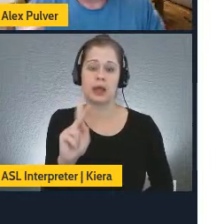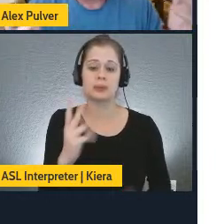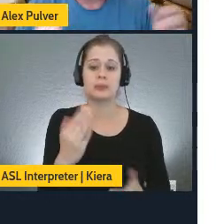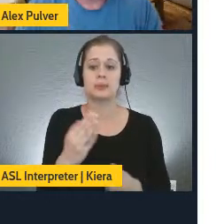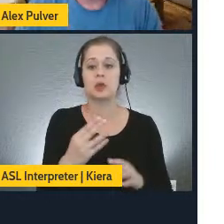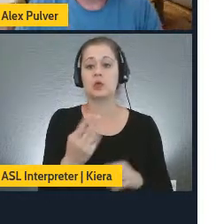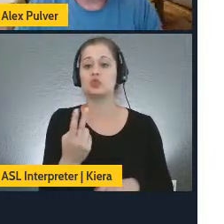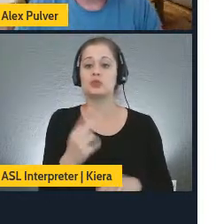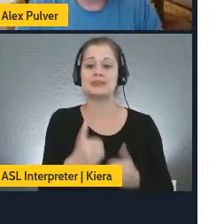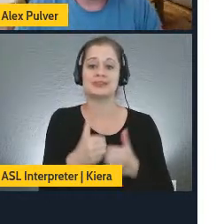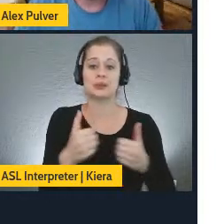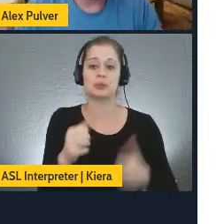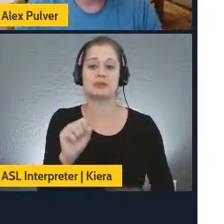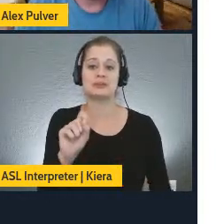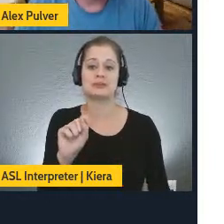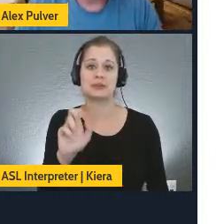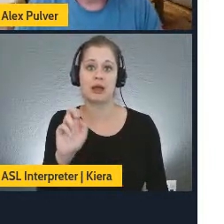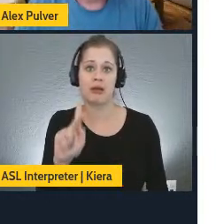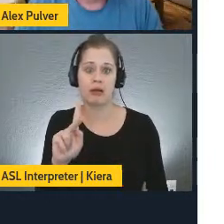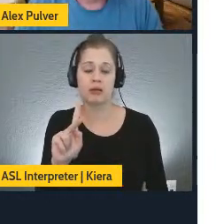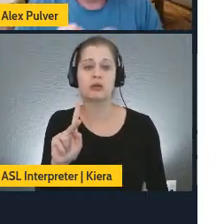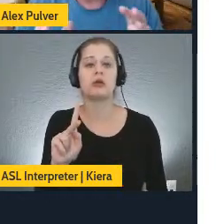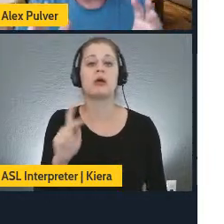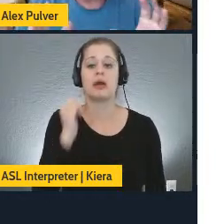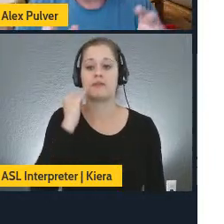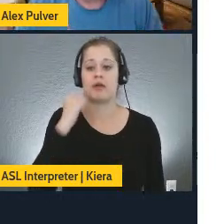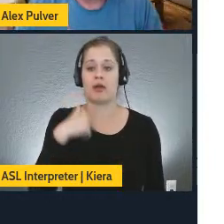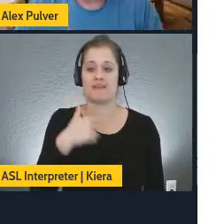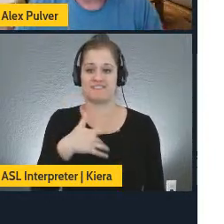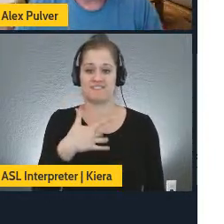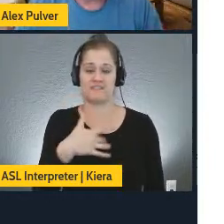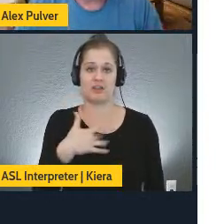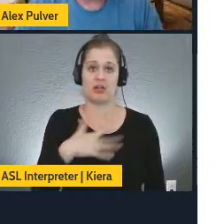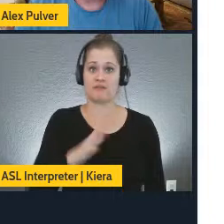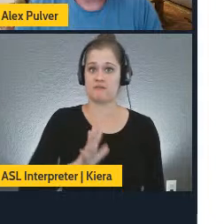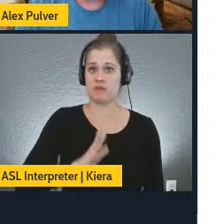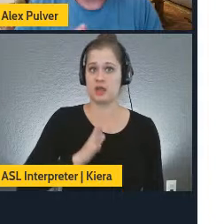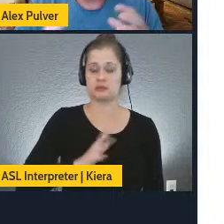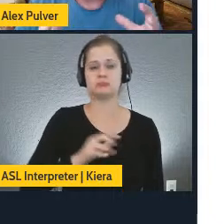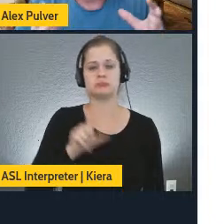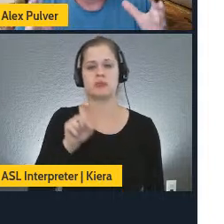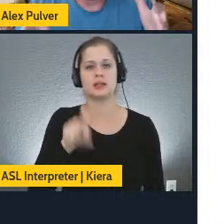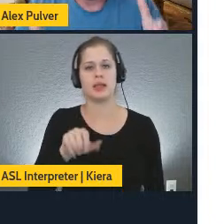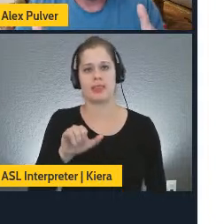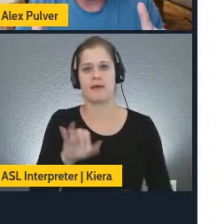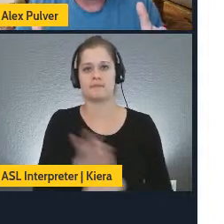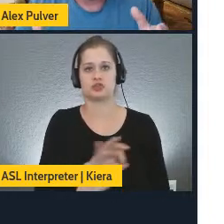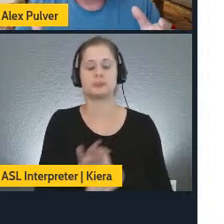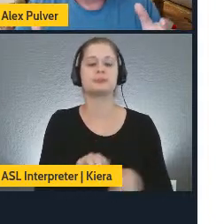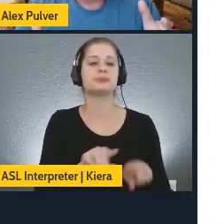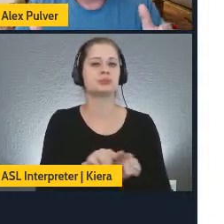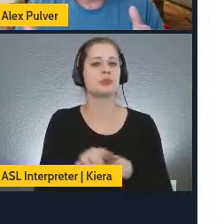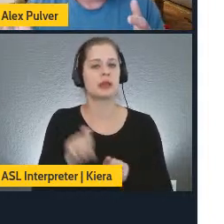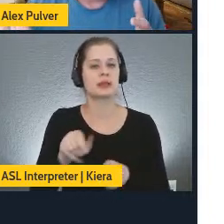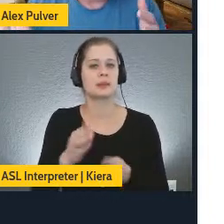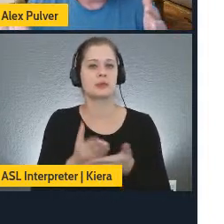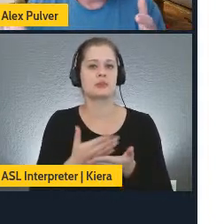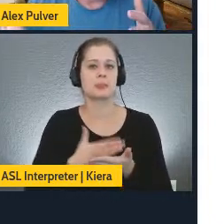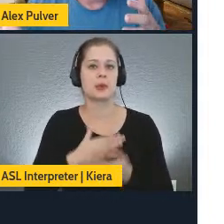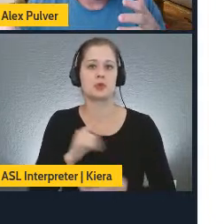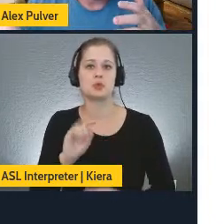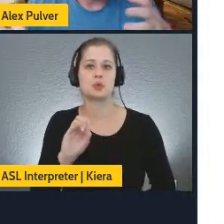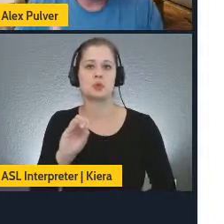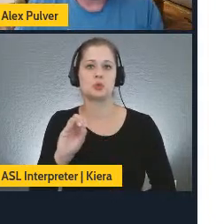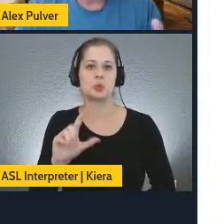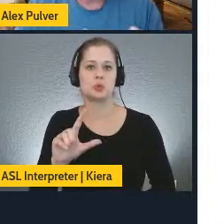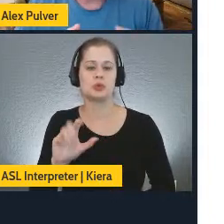or 3 if I feel fancy, right? So I need this functionality, and also need a place for my tool chain, things